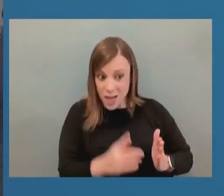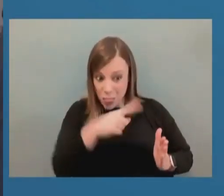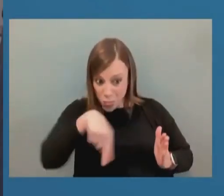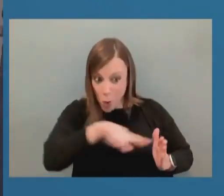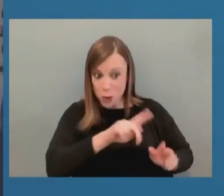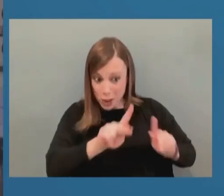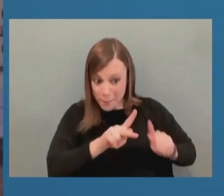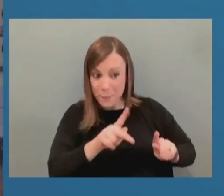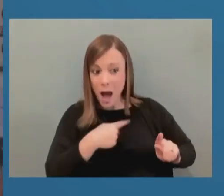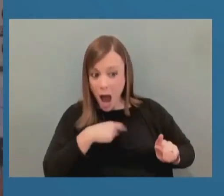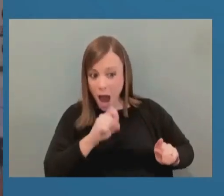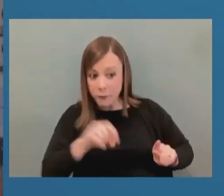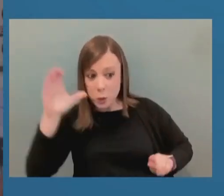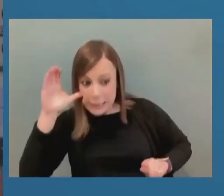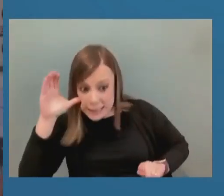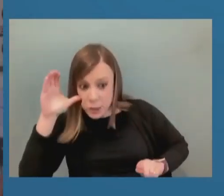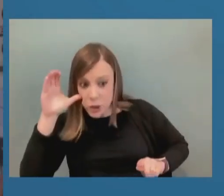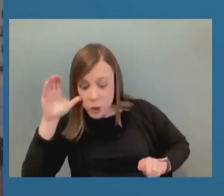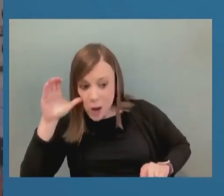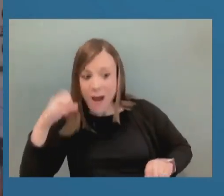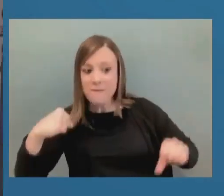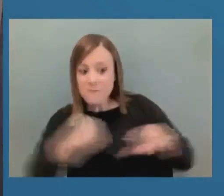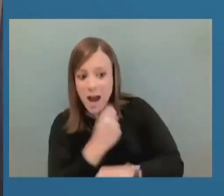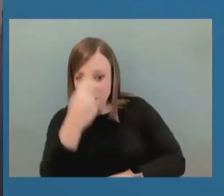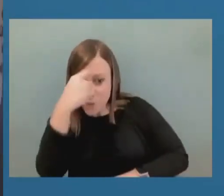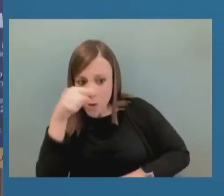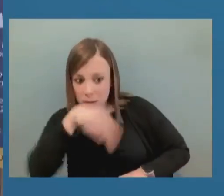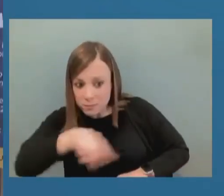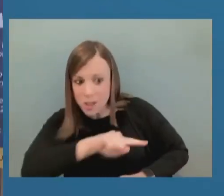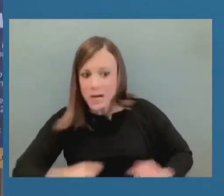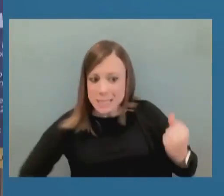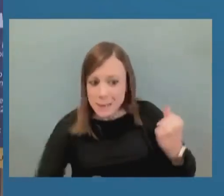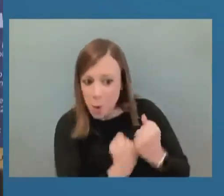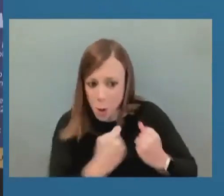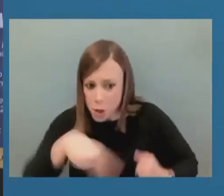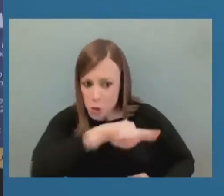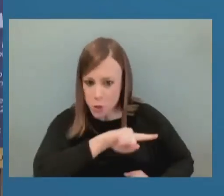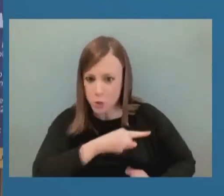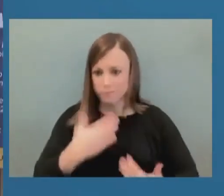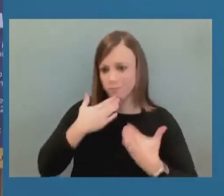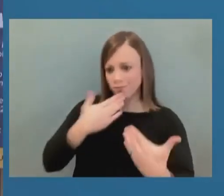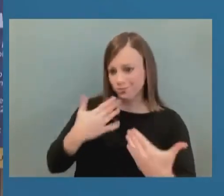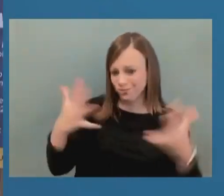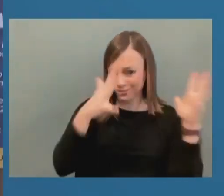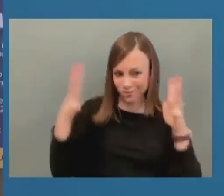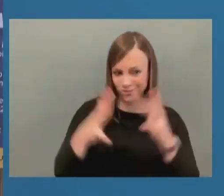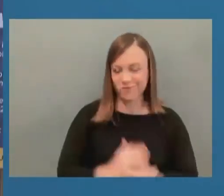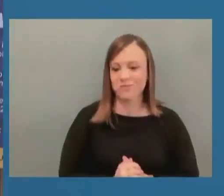listen to and I will always fight for. Thank you very much, everybody. Thank you. Thank you very much.